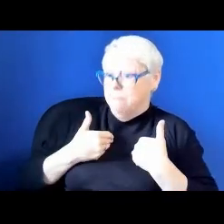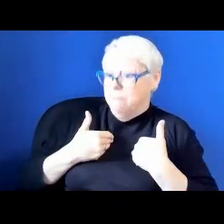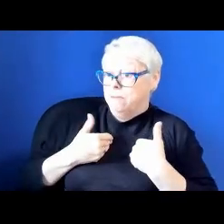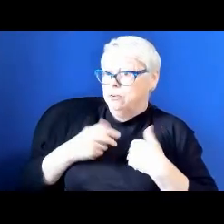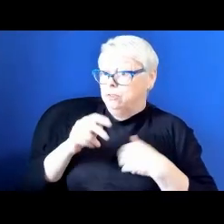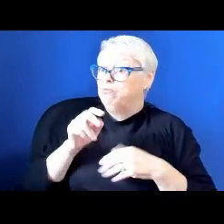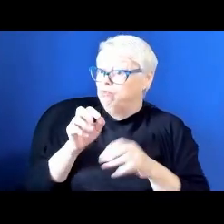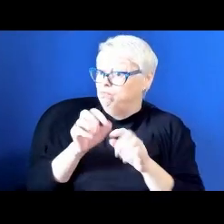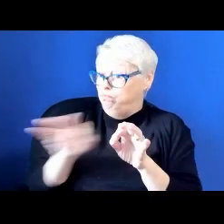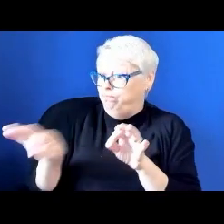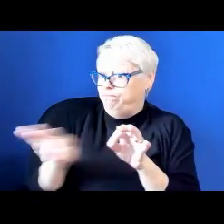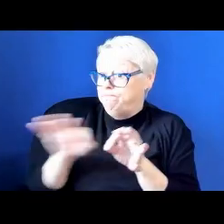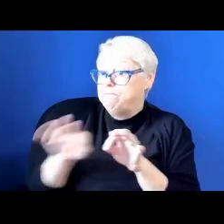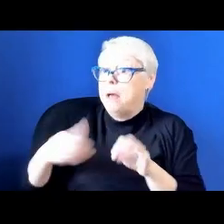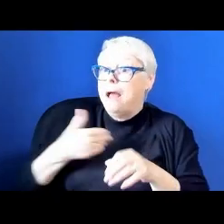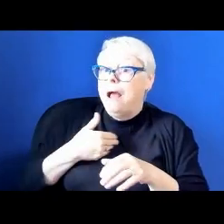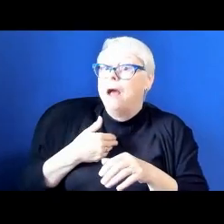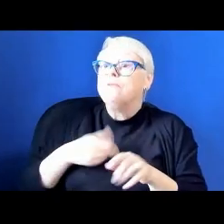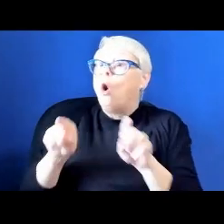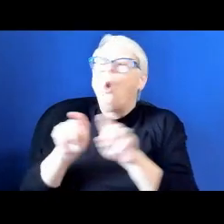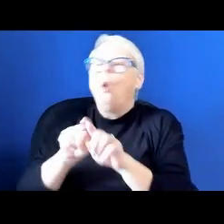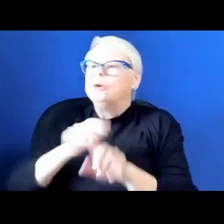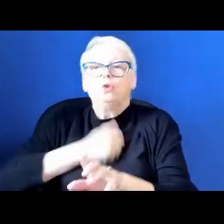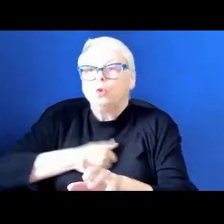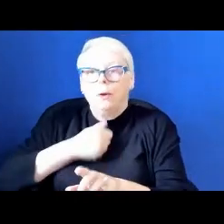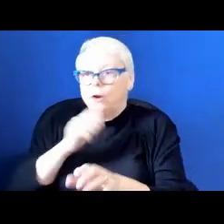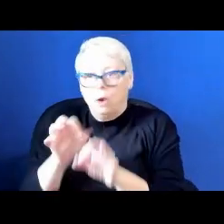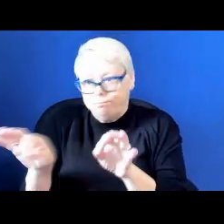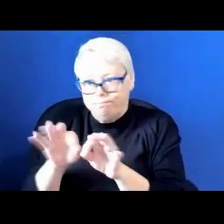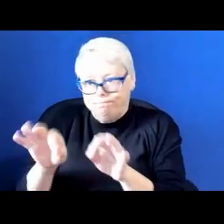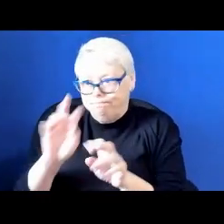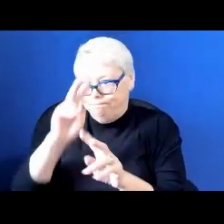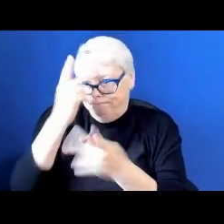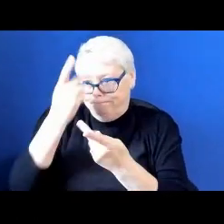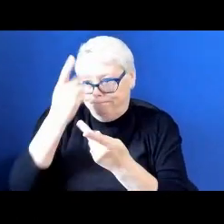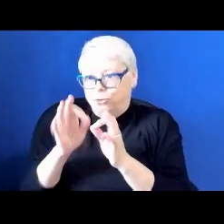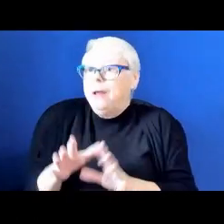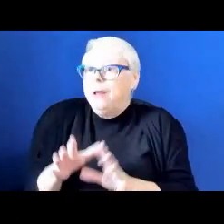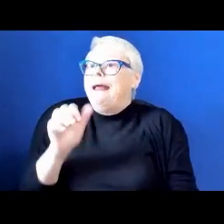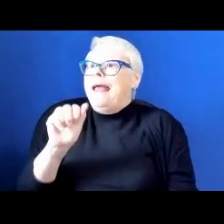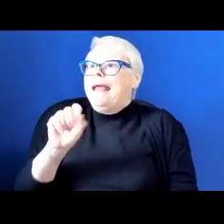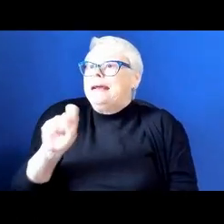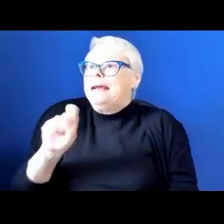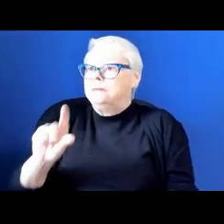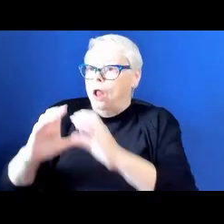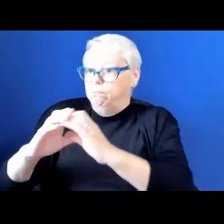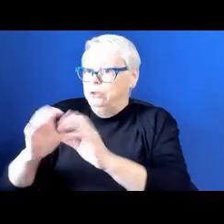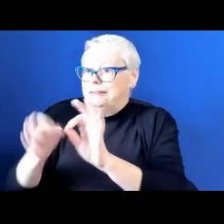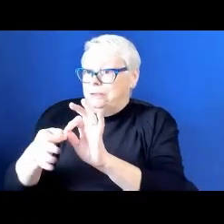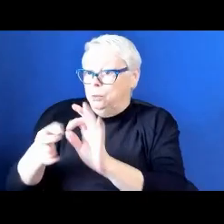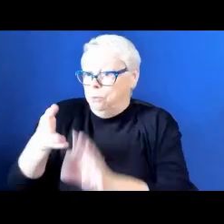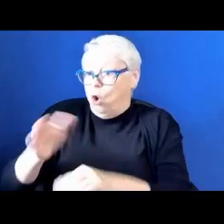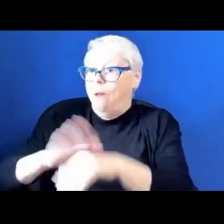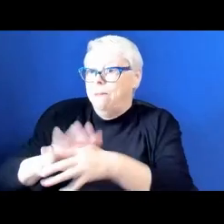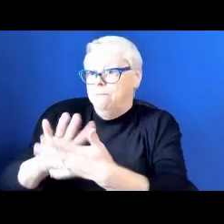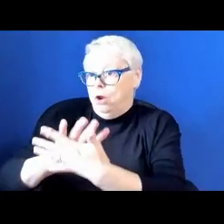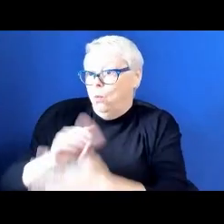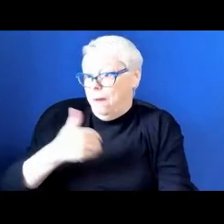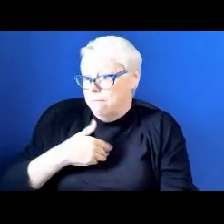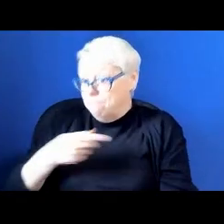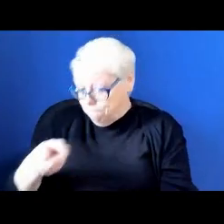well ASL interpretation for everybody who needs it. So we